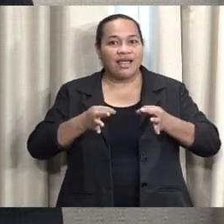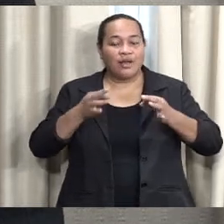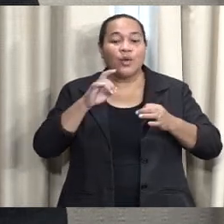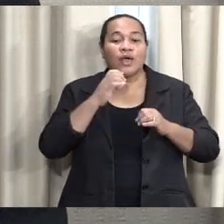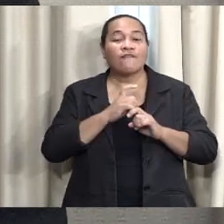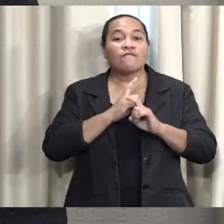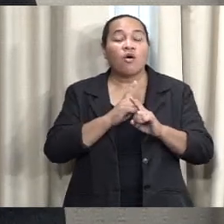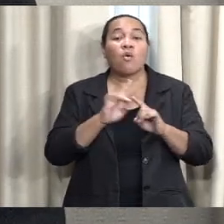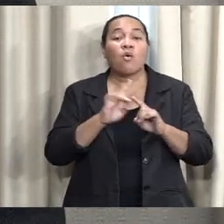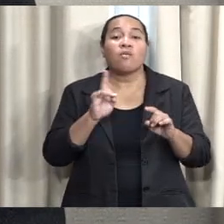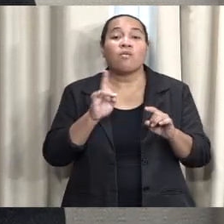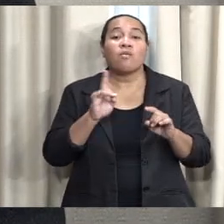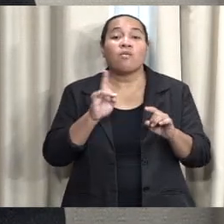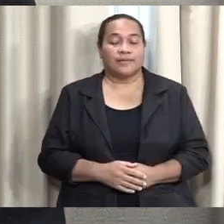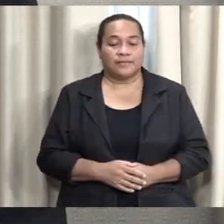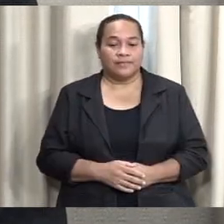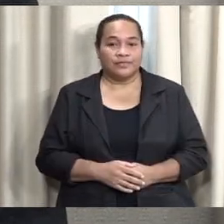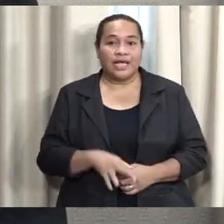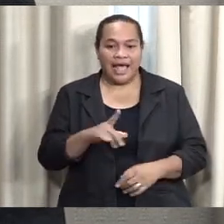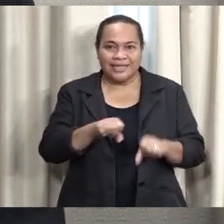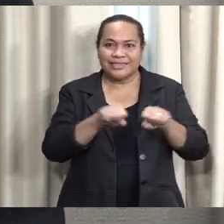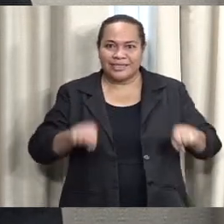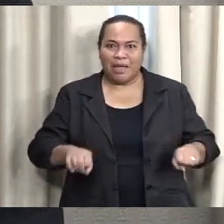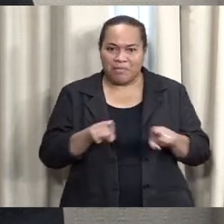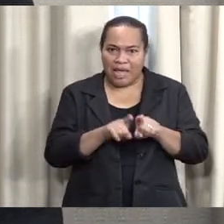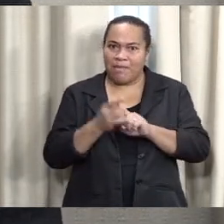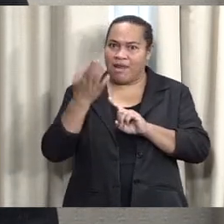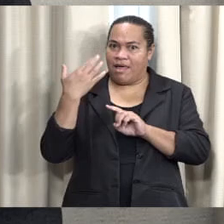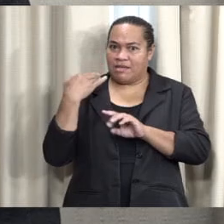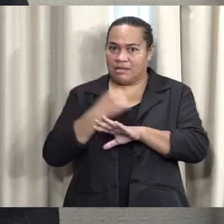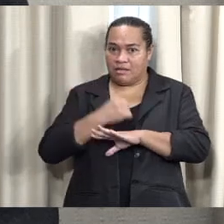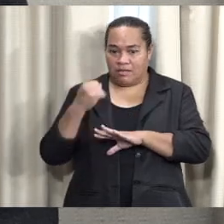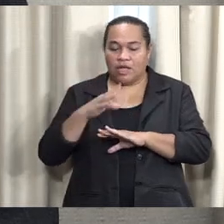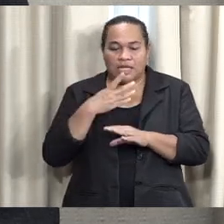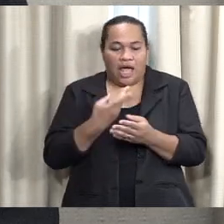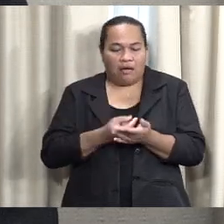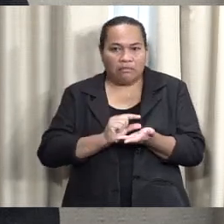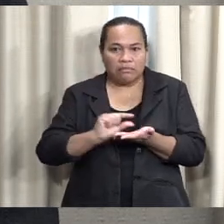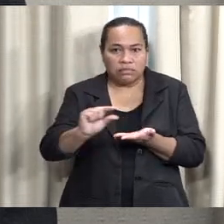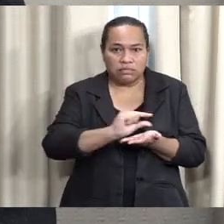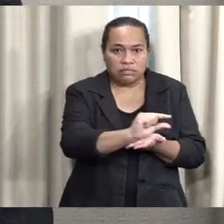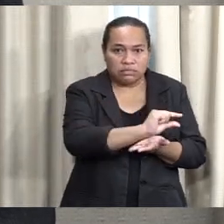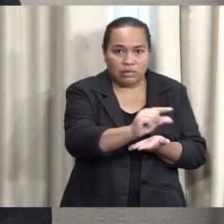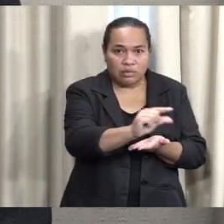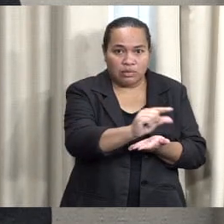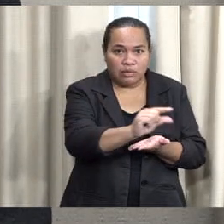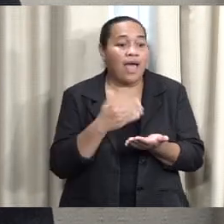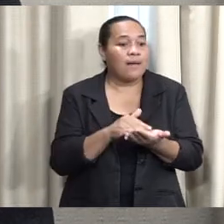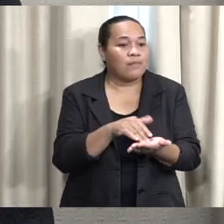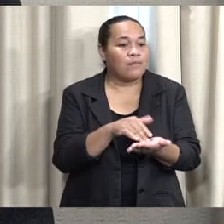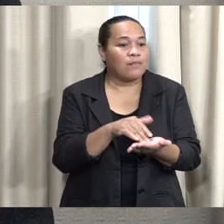the existing system or process of disbursing financial help for all those who need